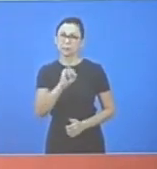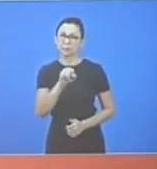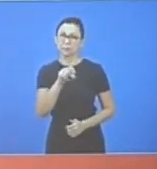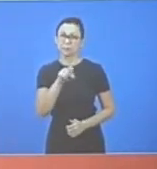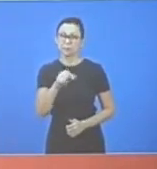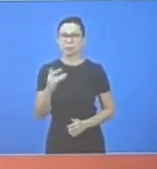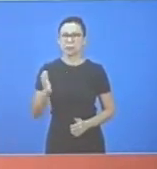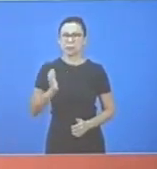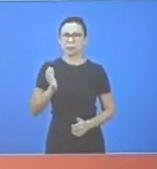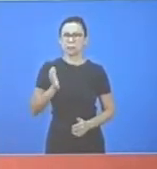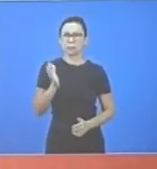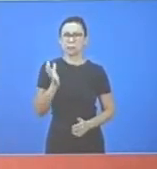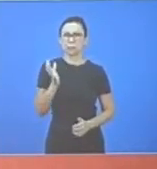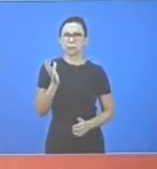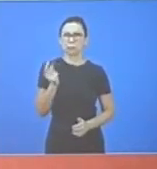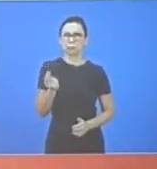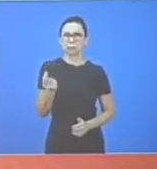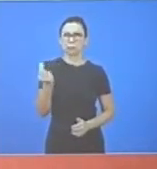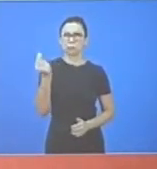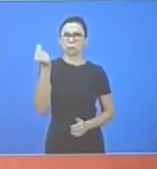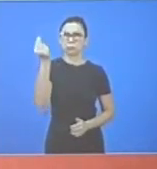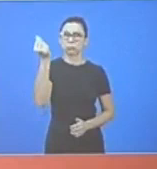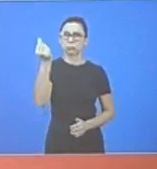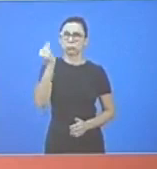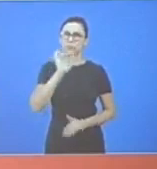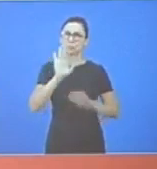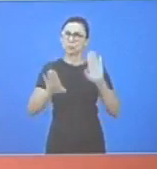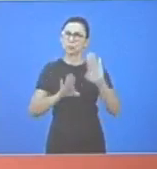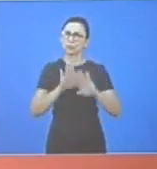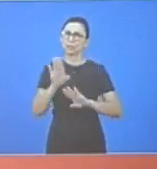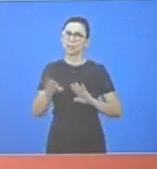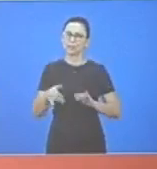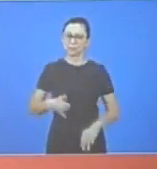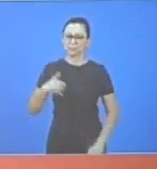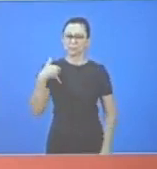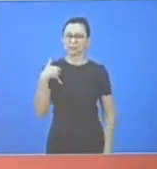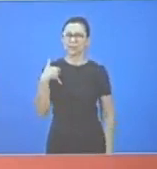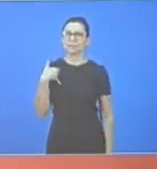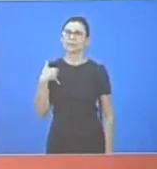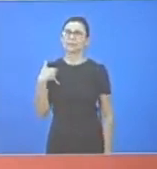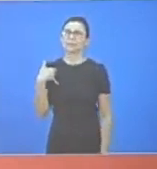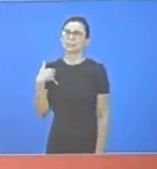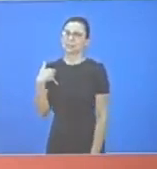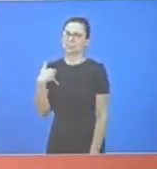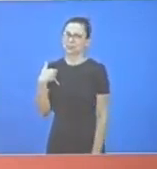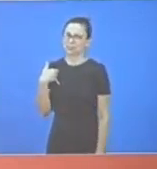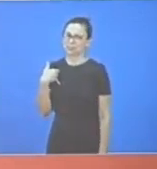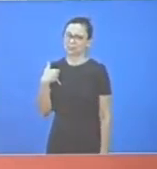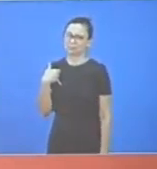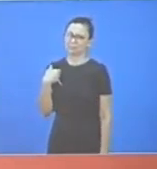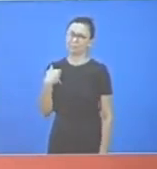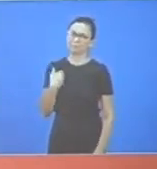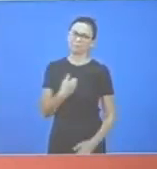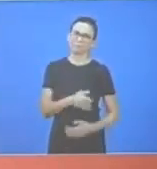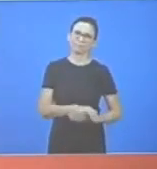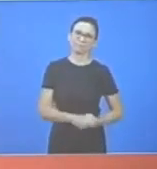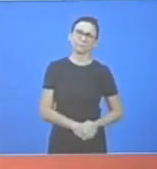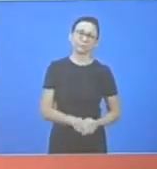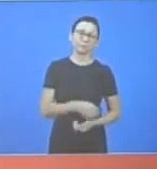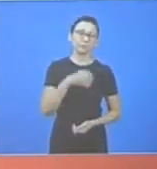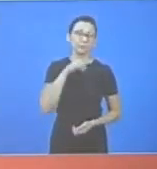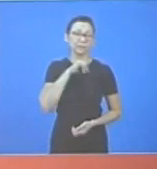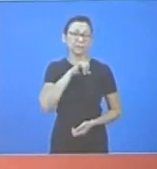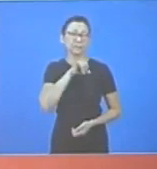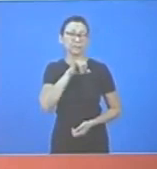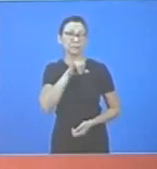But the Bible says, if your richness grow, do not put your heart in them. Or do not put